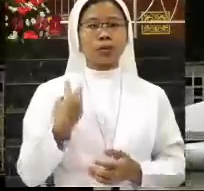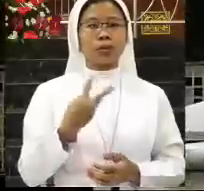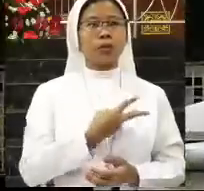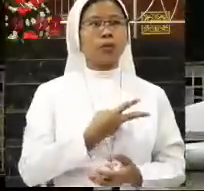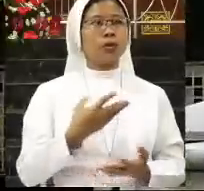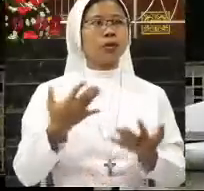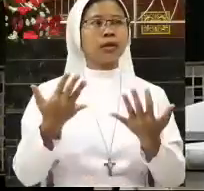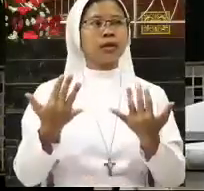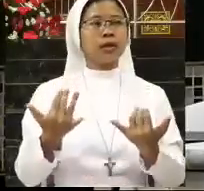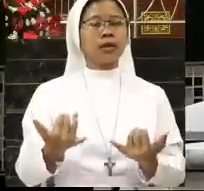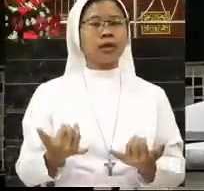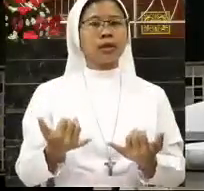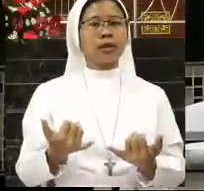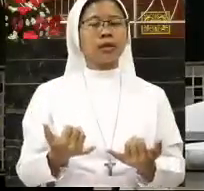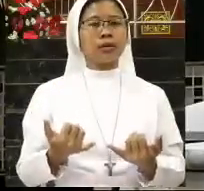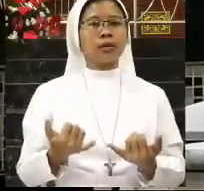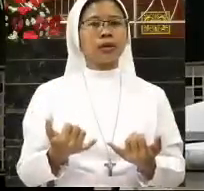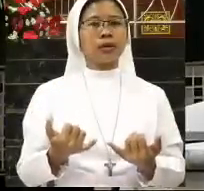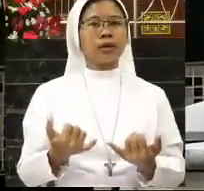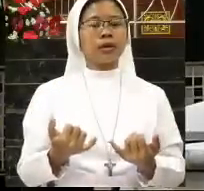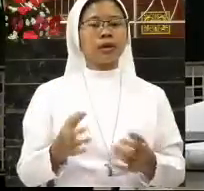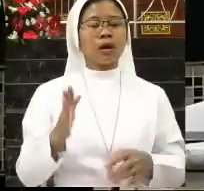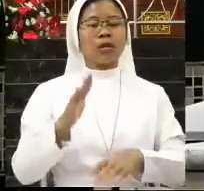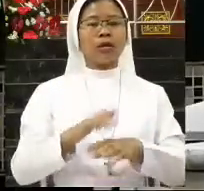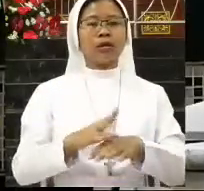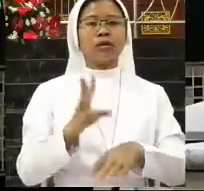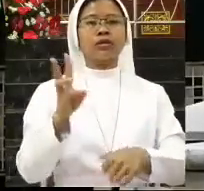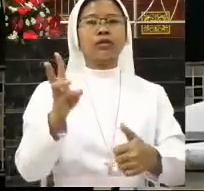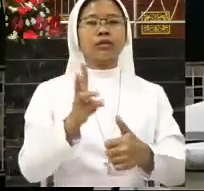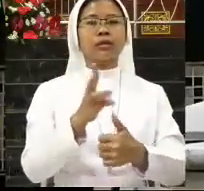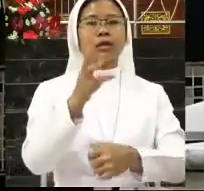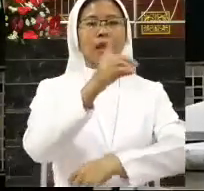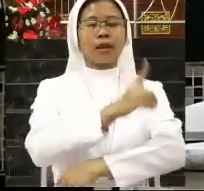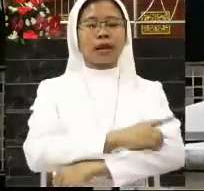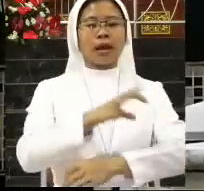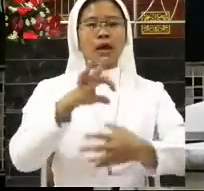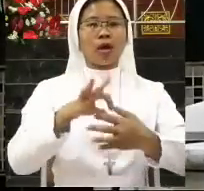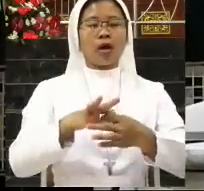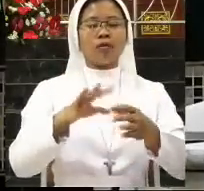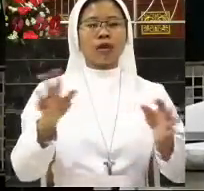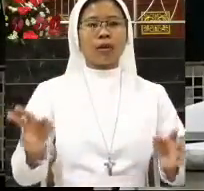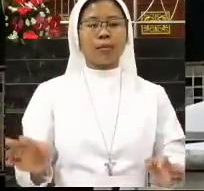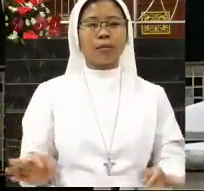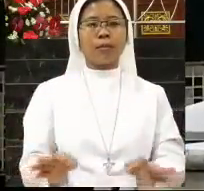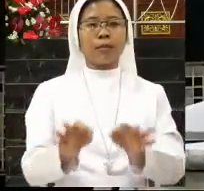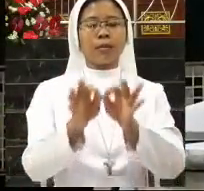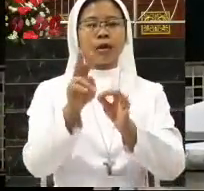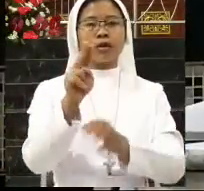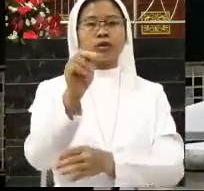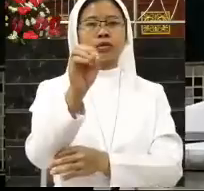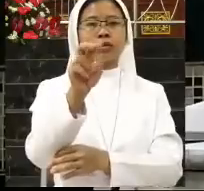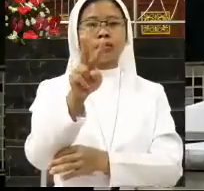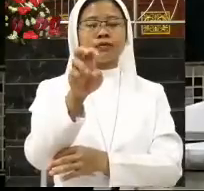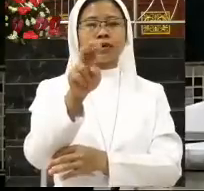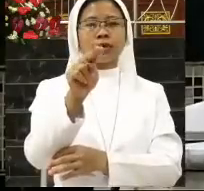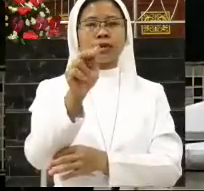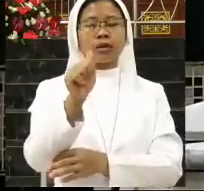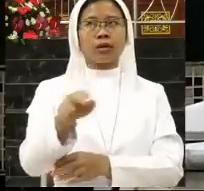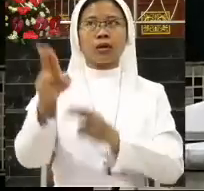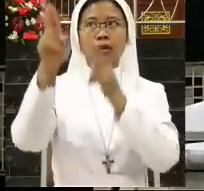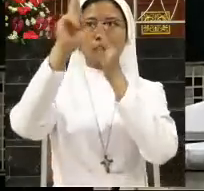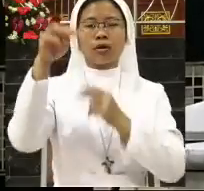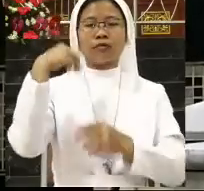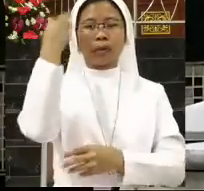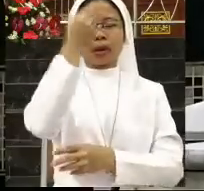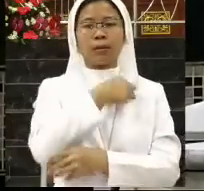on the sixth day Novenary Mass in honor of Our Lady of Peñafrancia with